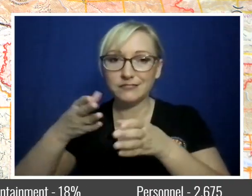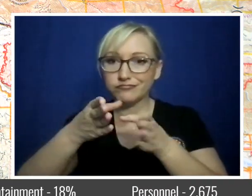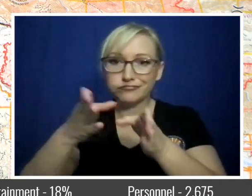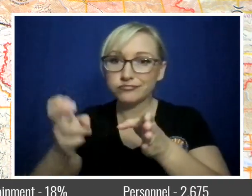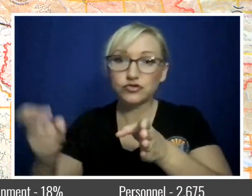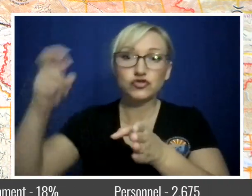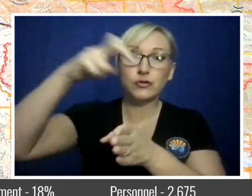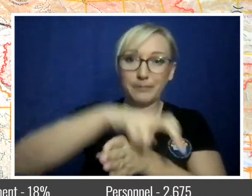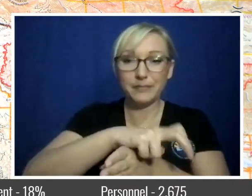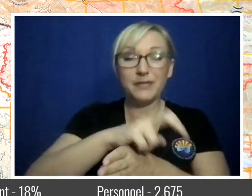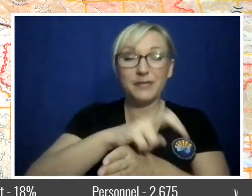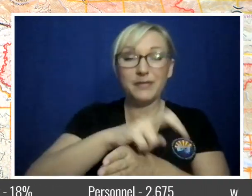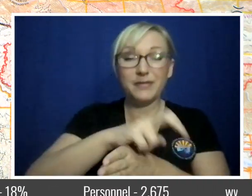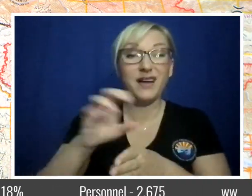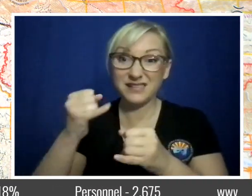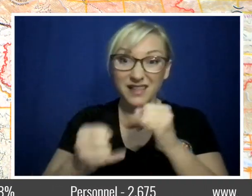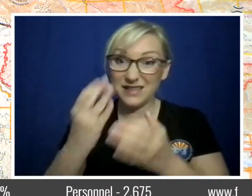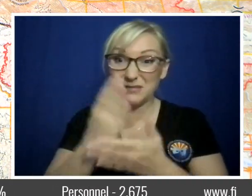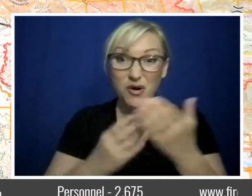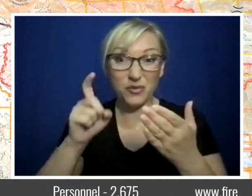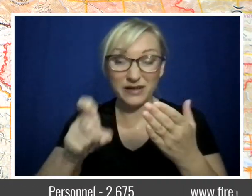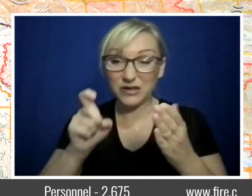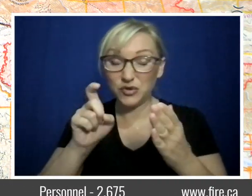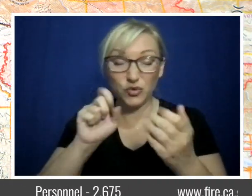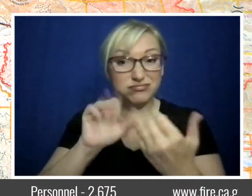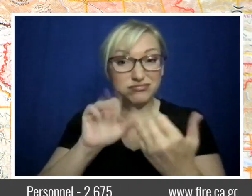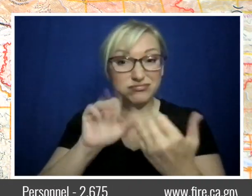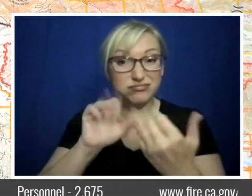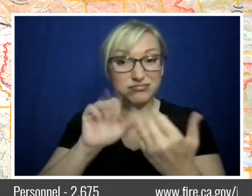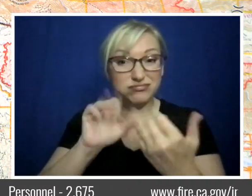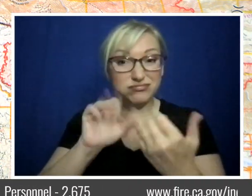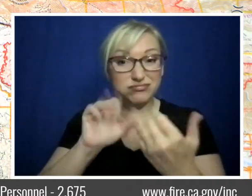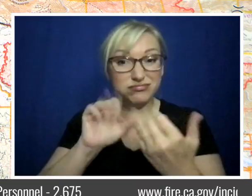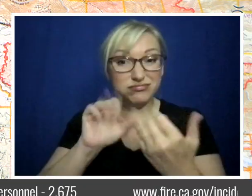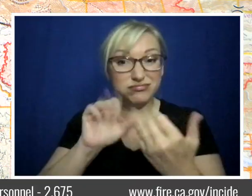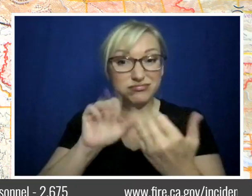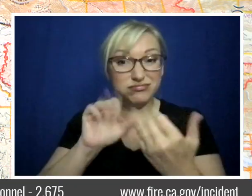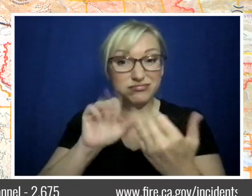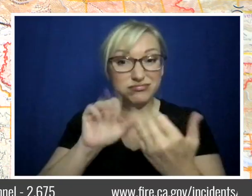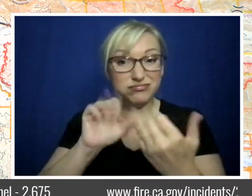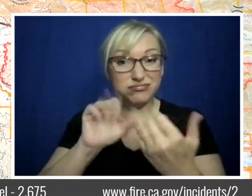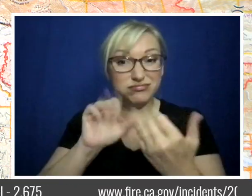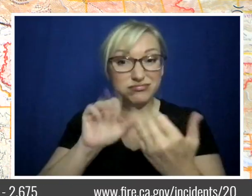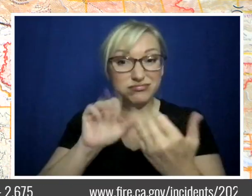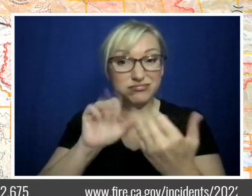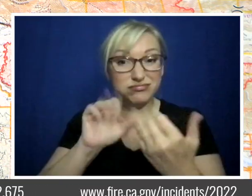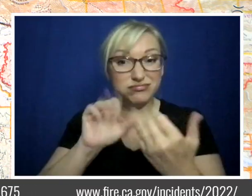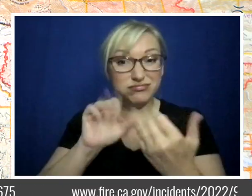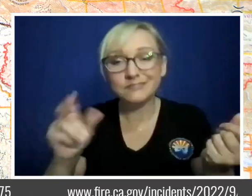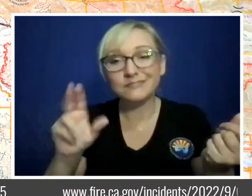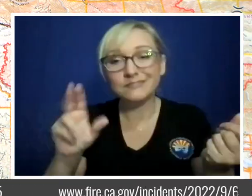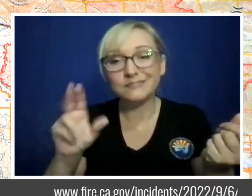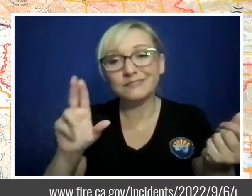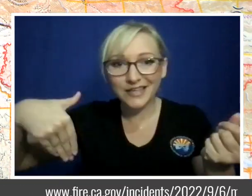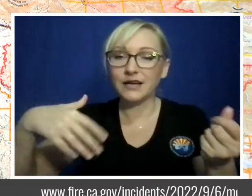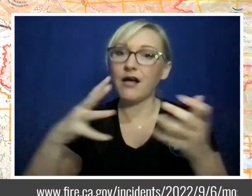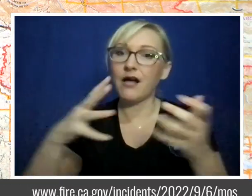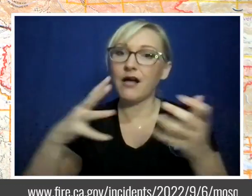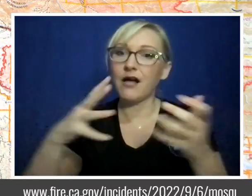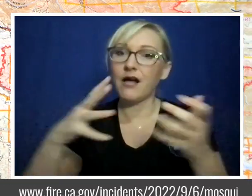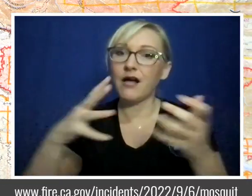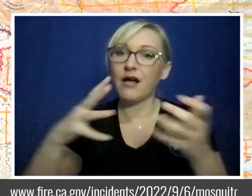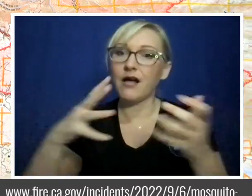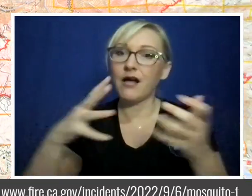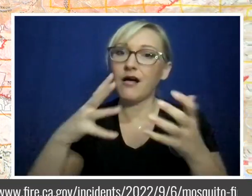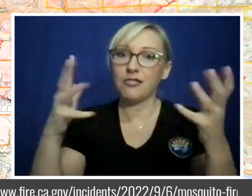end of the fire. So we're definitely not out of the woods yet. A ton of work to do still out there, but we are gaining ground. As we move through the